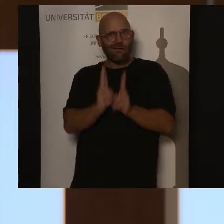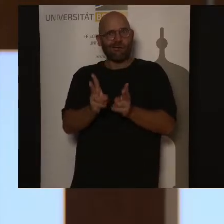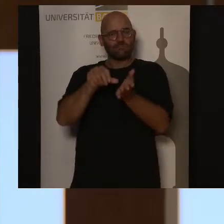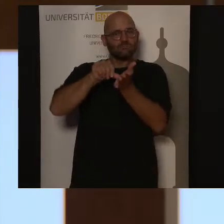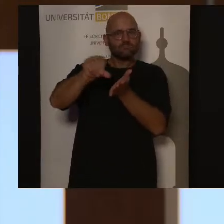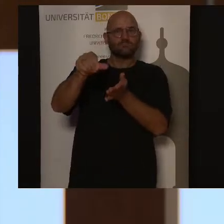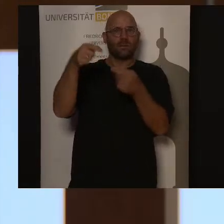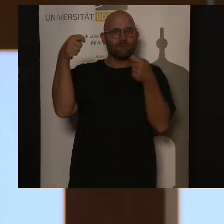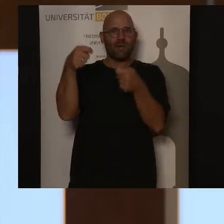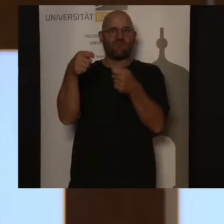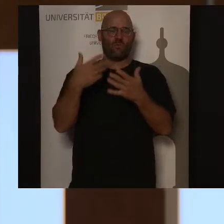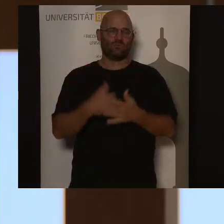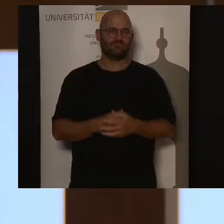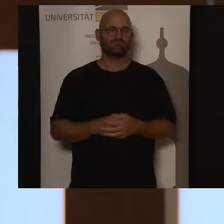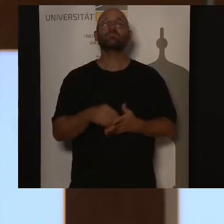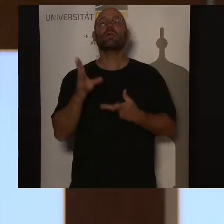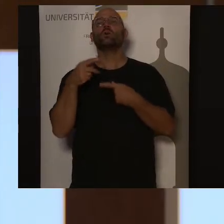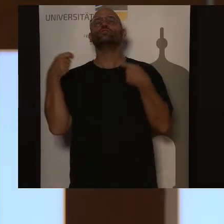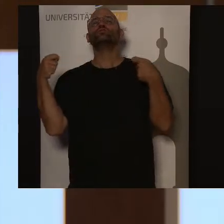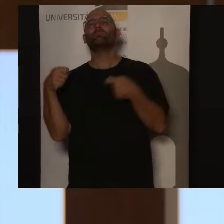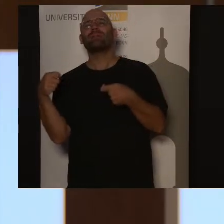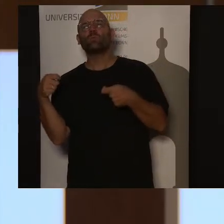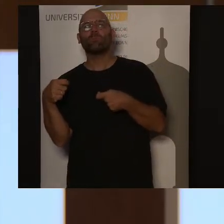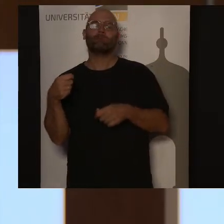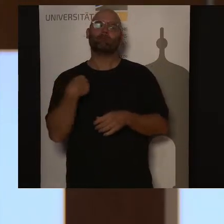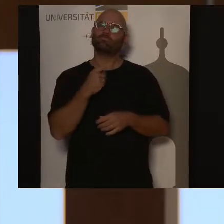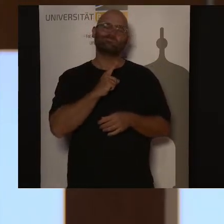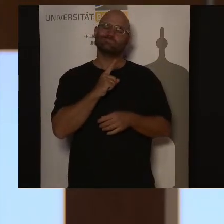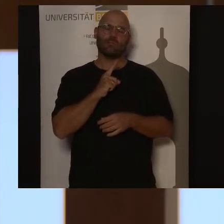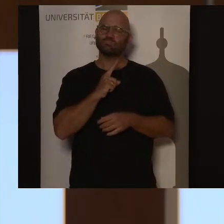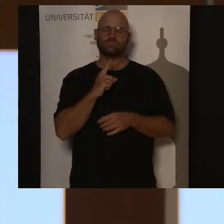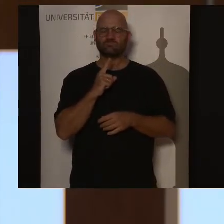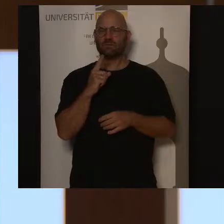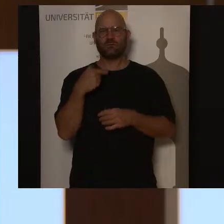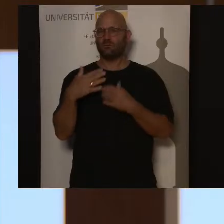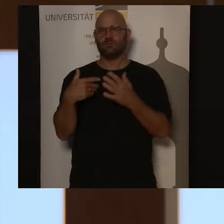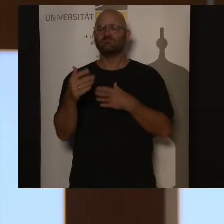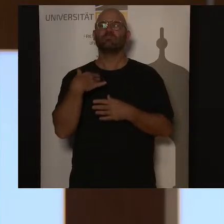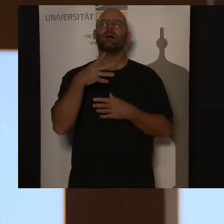So make sure you look into that.